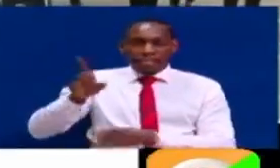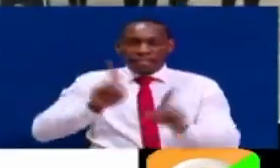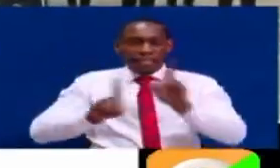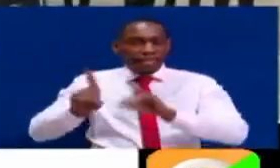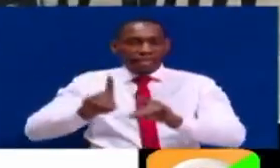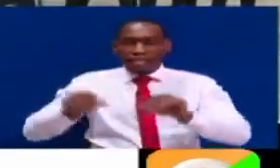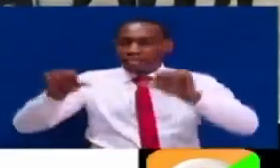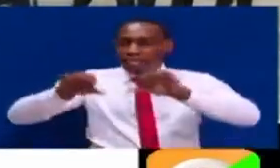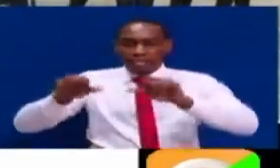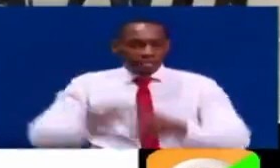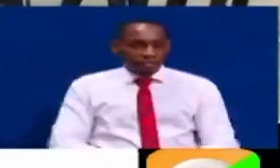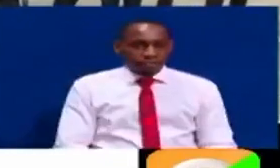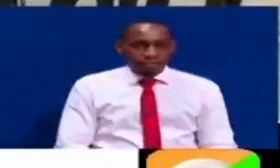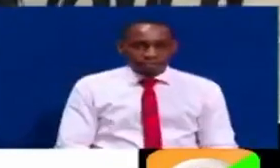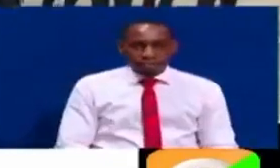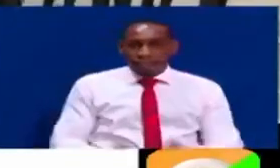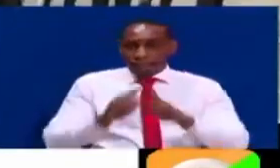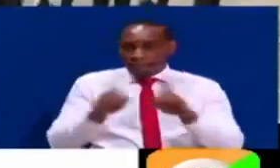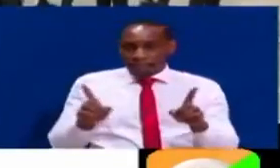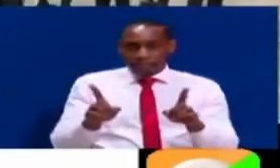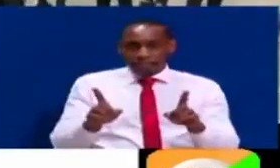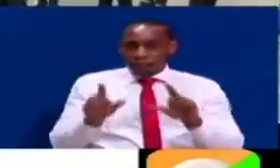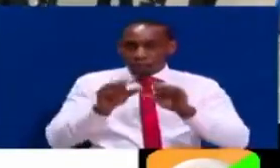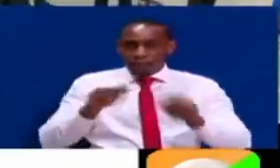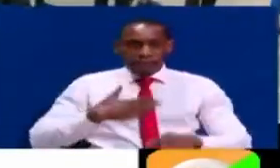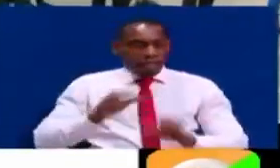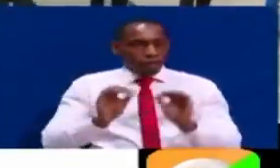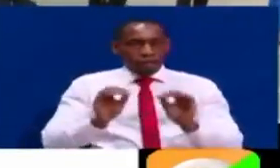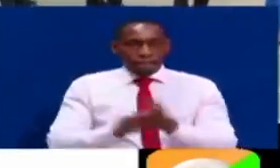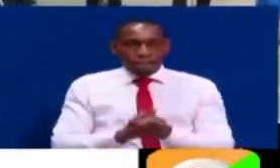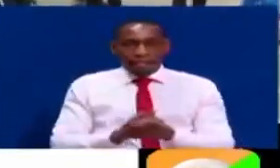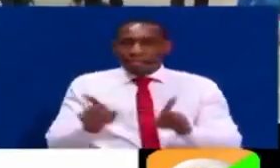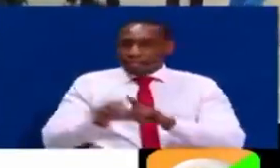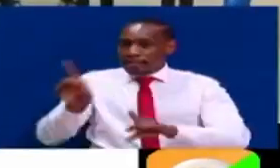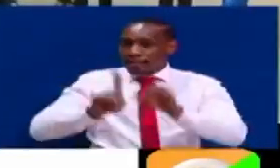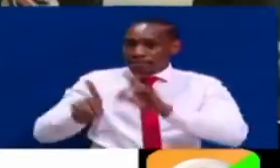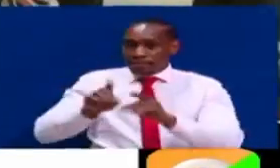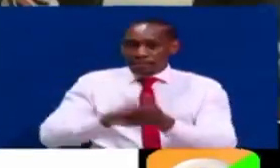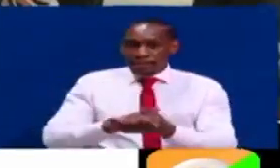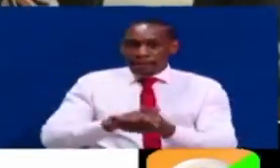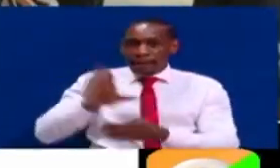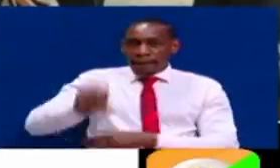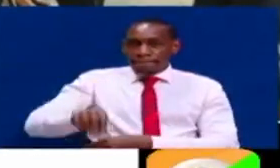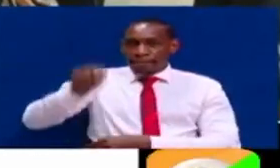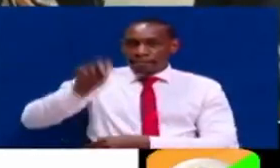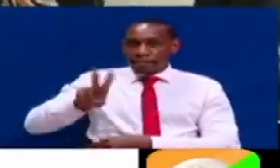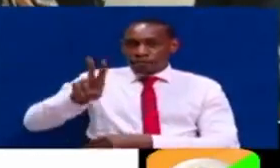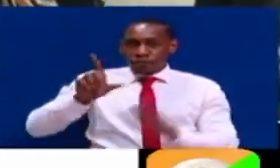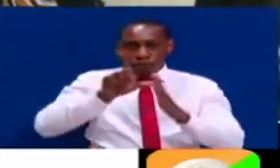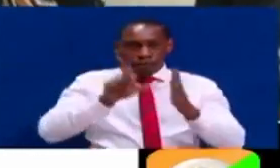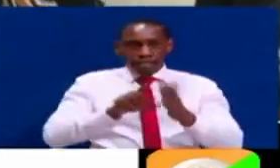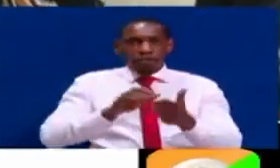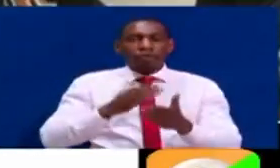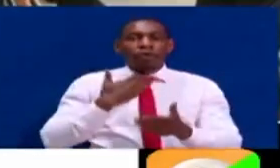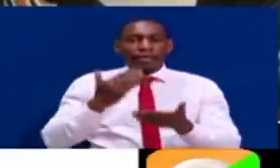dancing, while others tried. But that is not my point tonight. From that dance, I picked two fundamental lessons that I would want to share